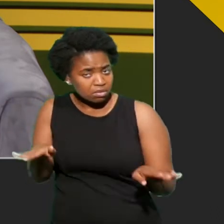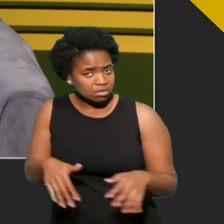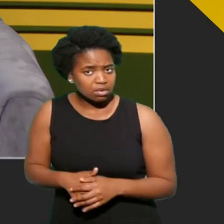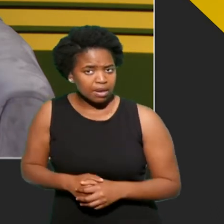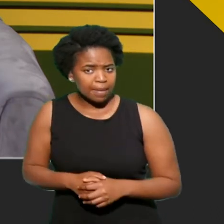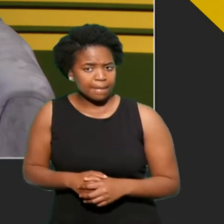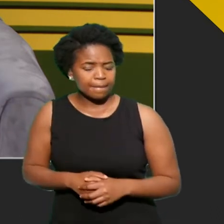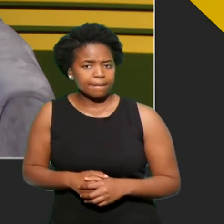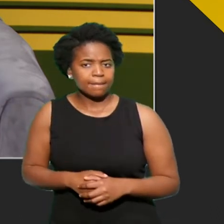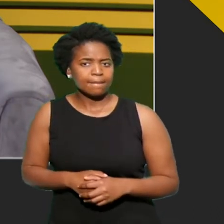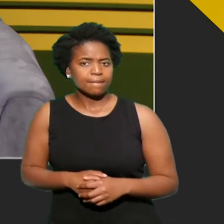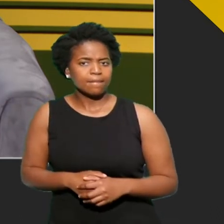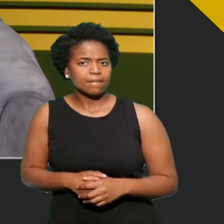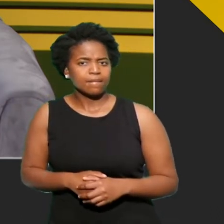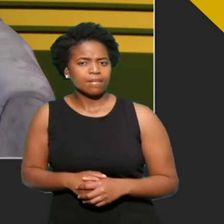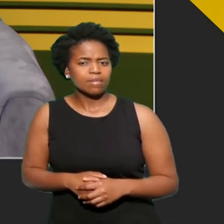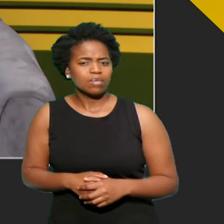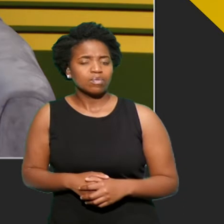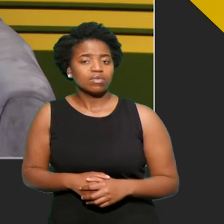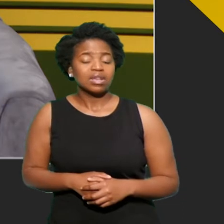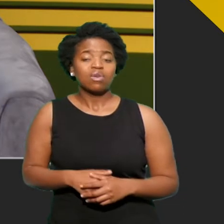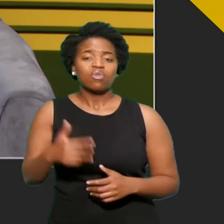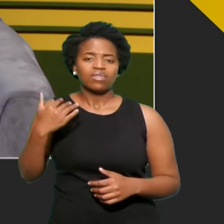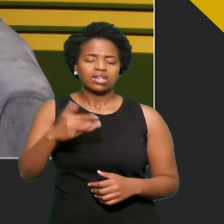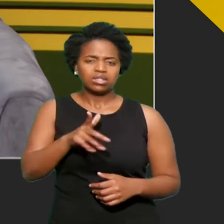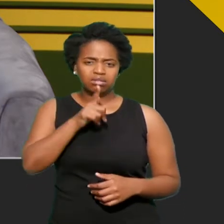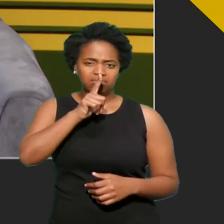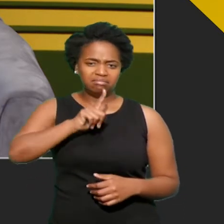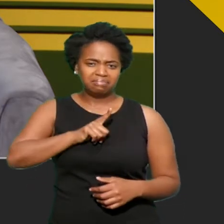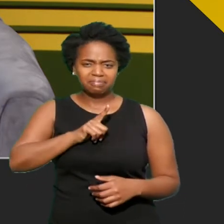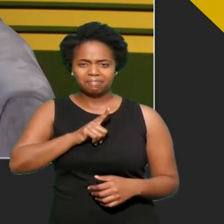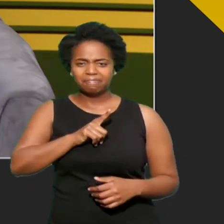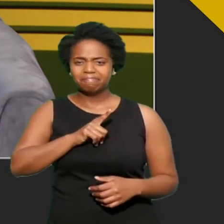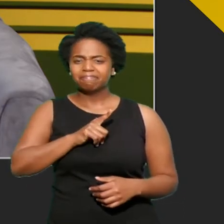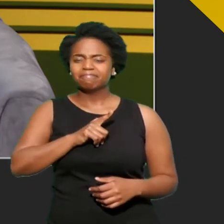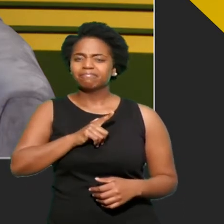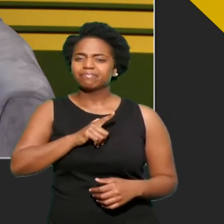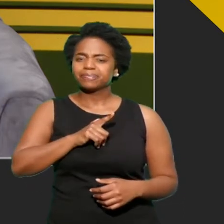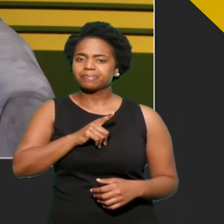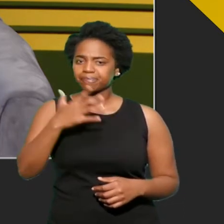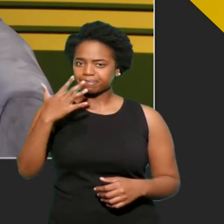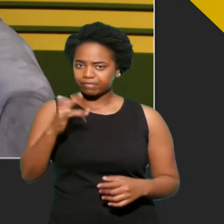He told me one thing ukuthi mangamshiya uzongibulala nomntanami.